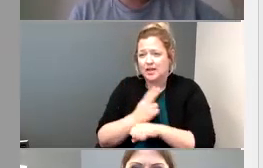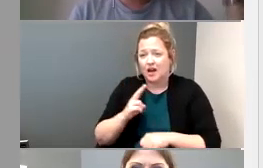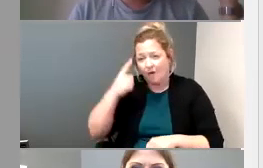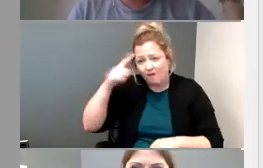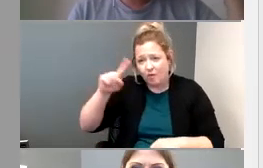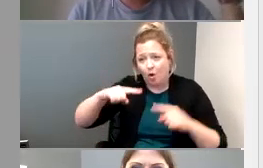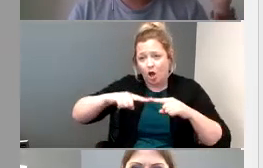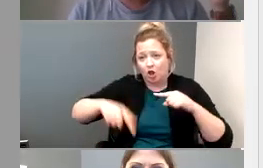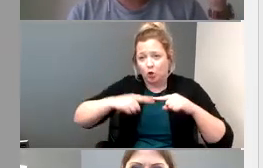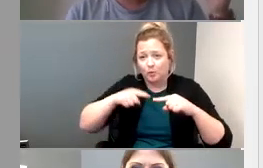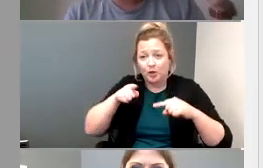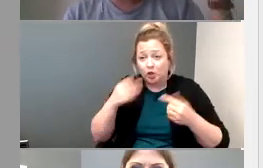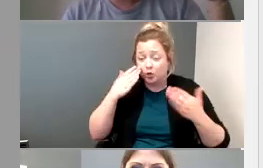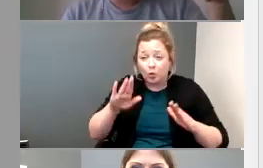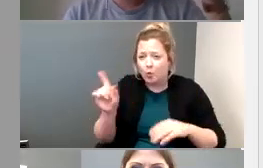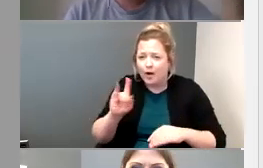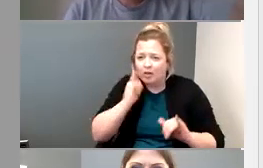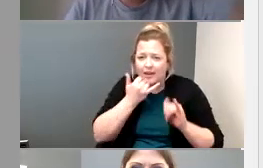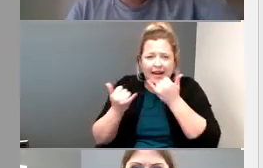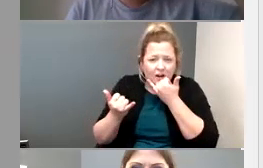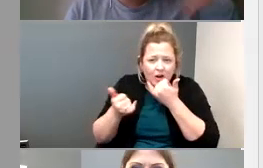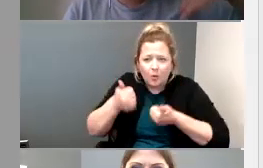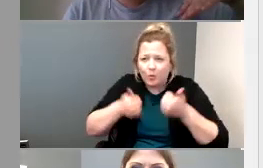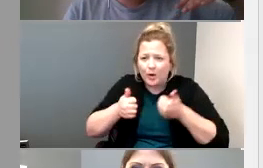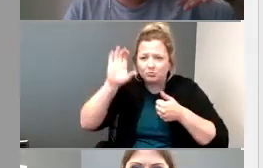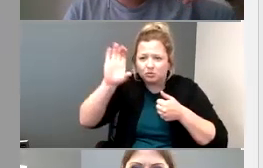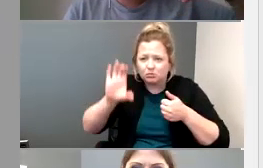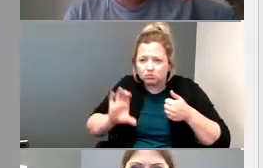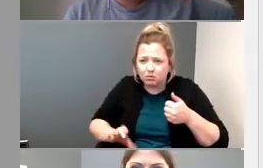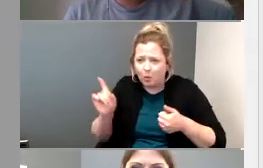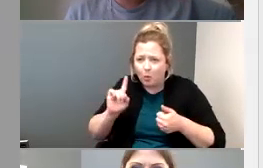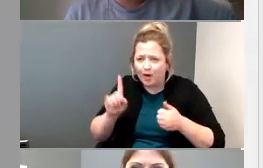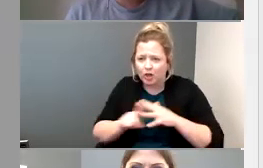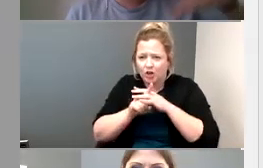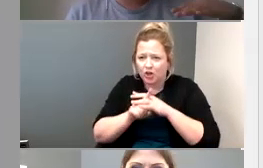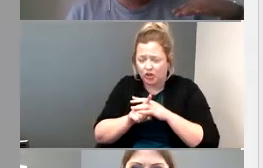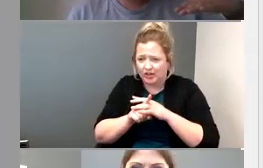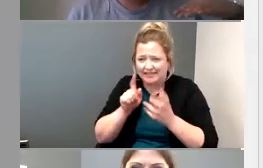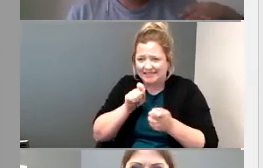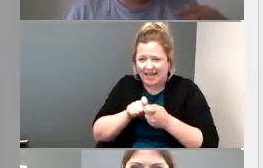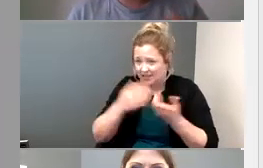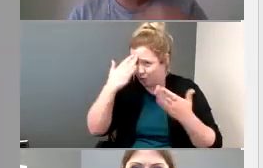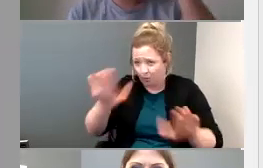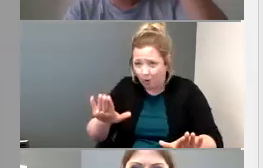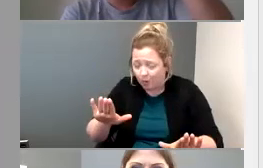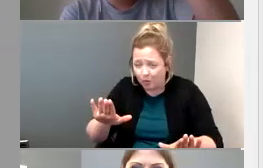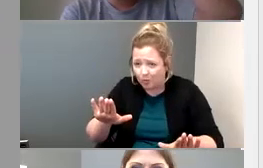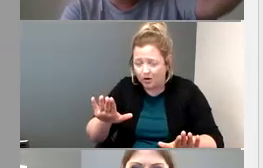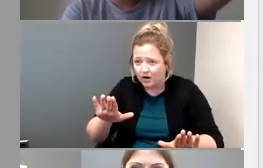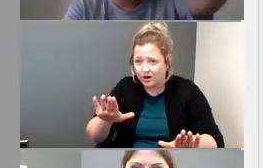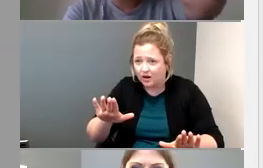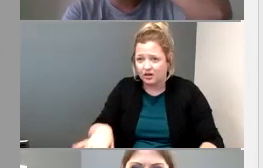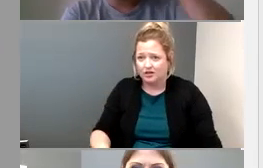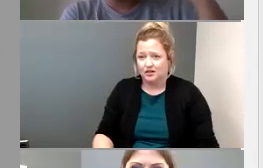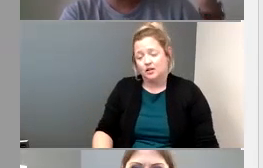know where the error, at which I the error might have occurred that resulted in the error down the line. So it also is